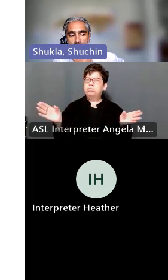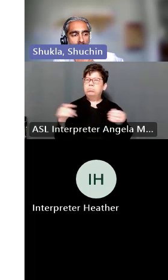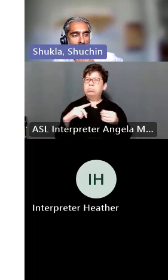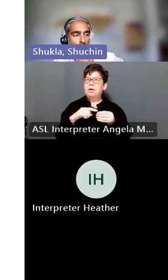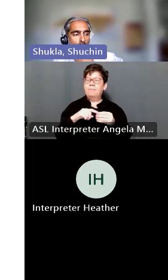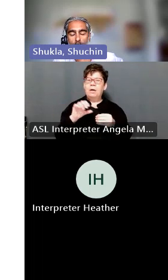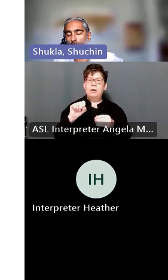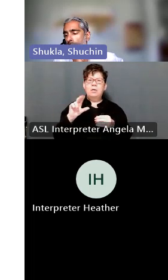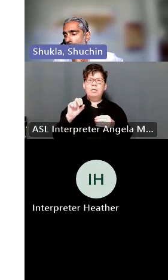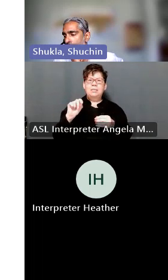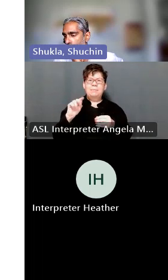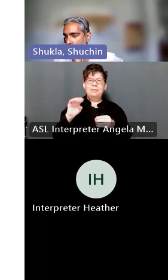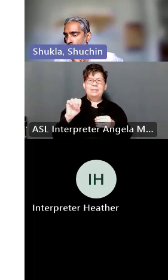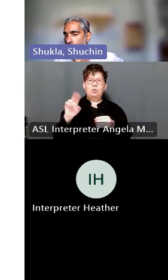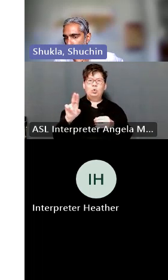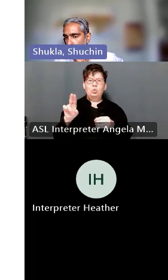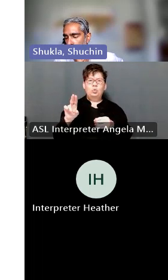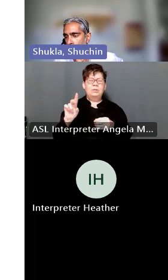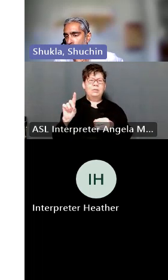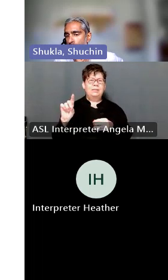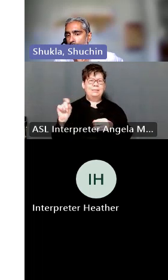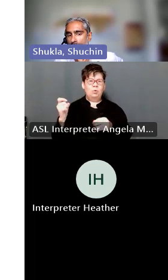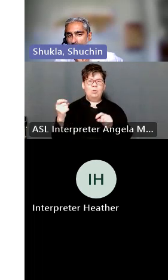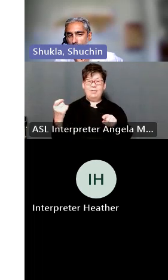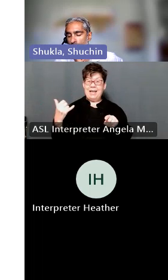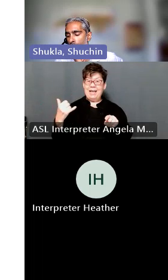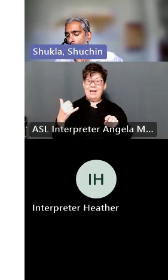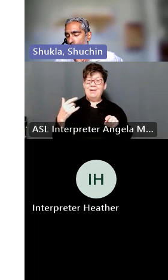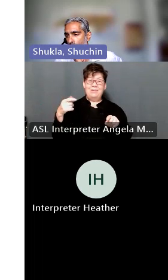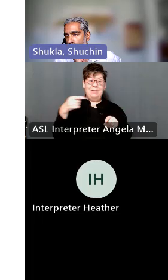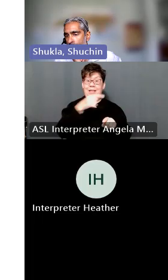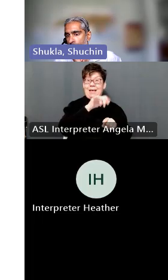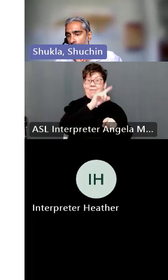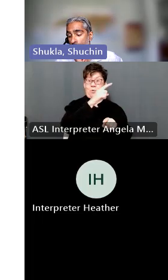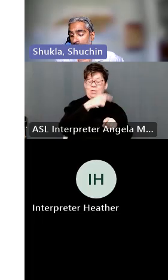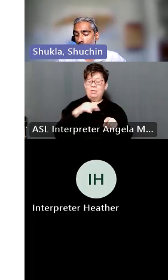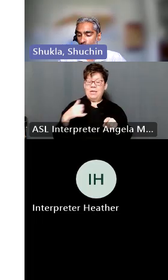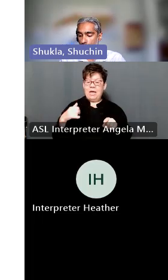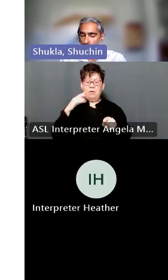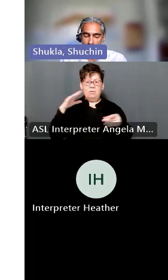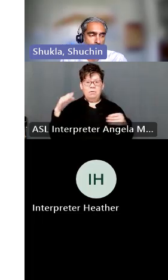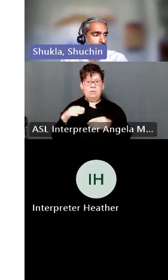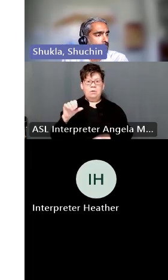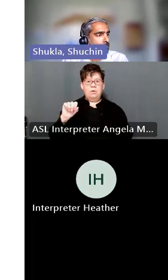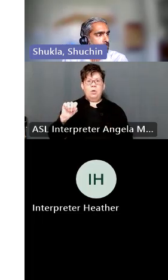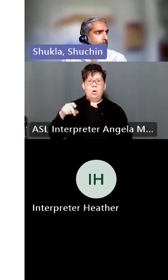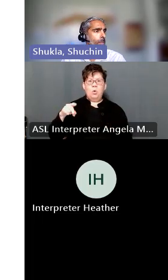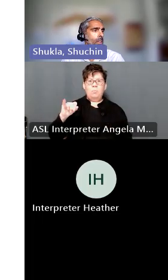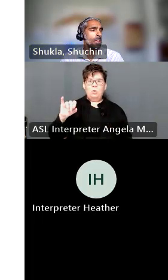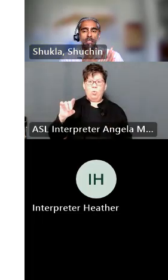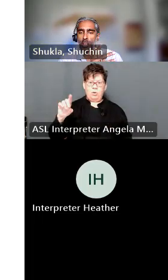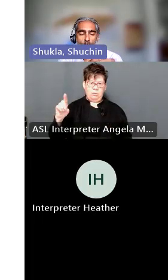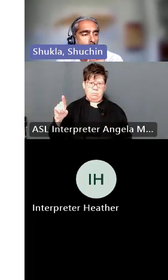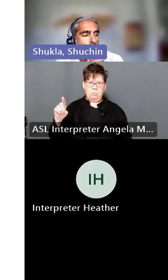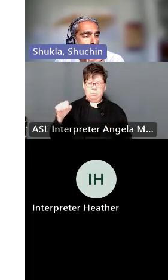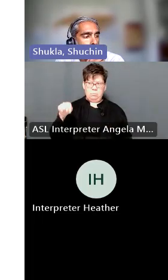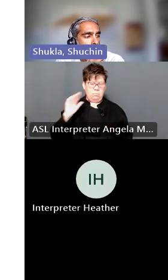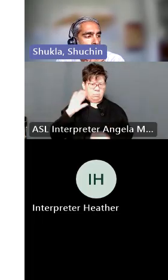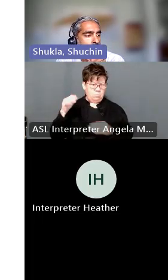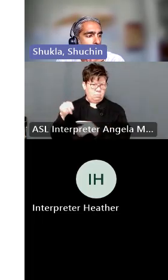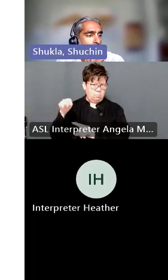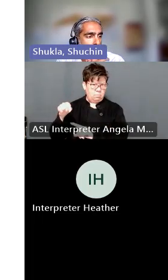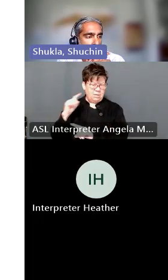use disorders. In this one, we're really going to focus on opioid use disorder and opioid use disorder treatments.